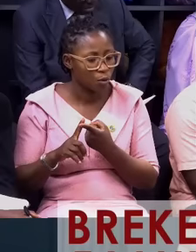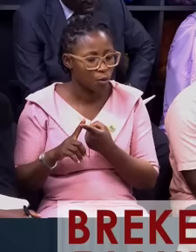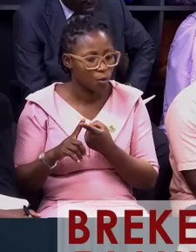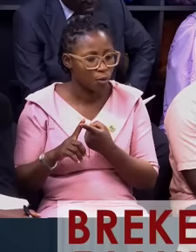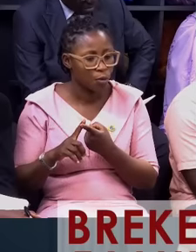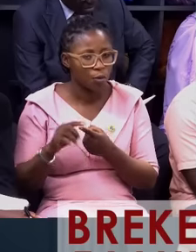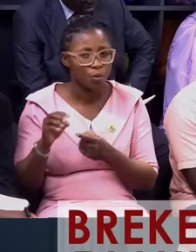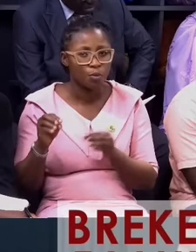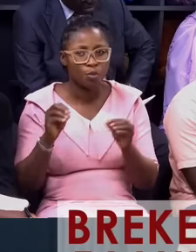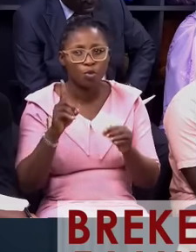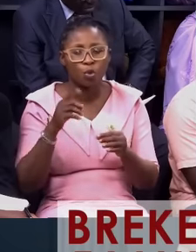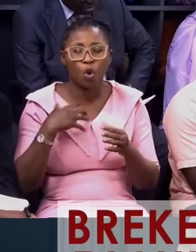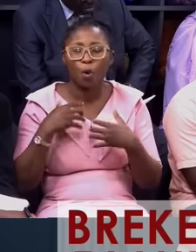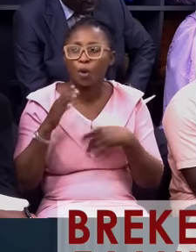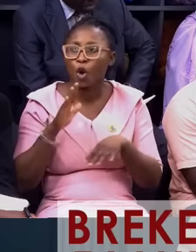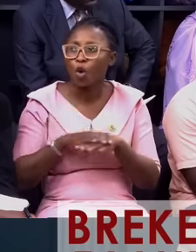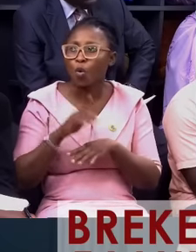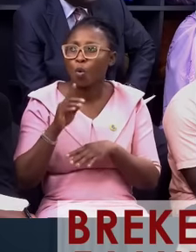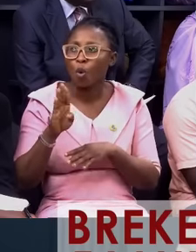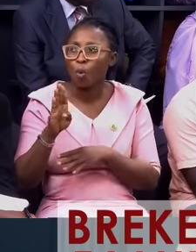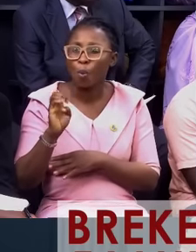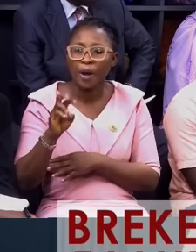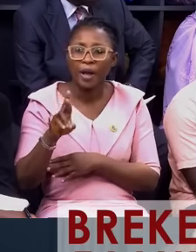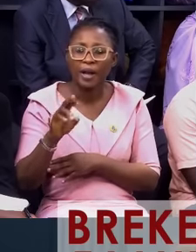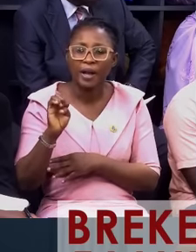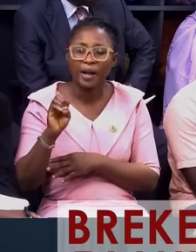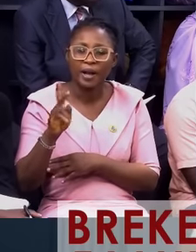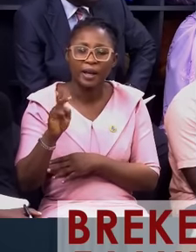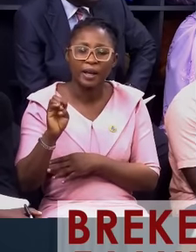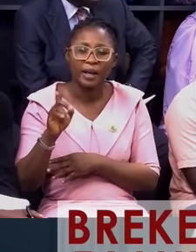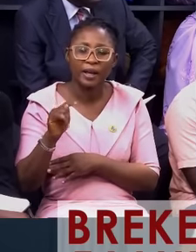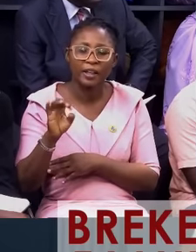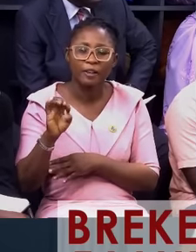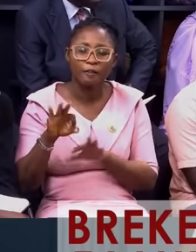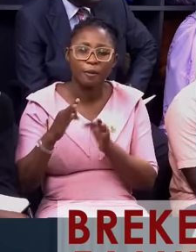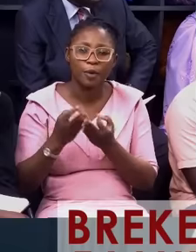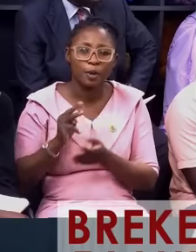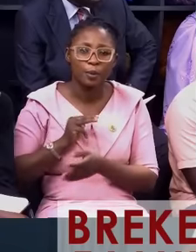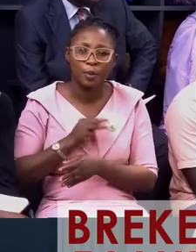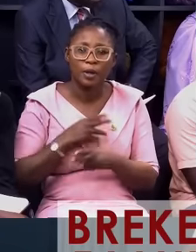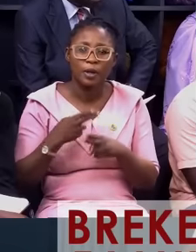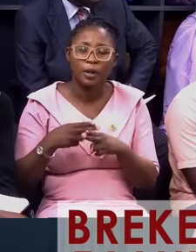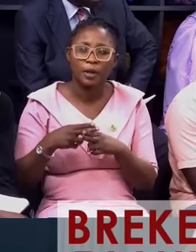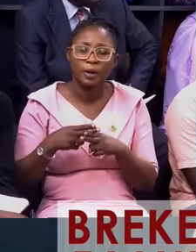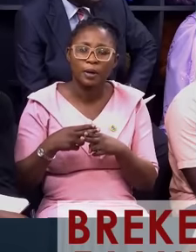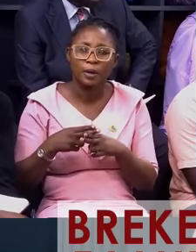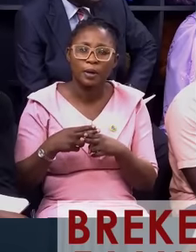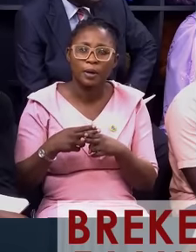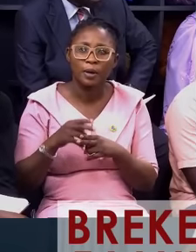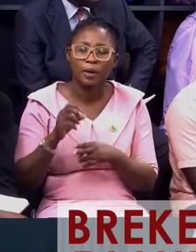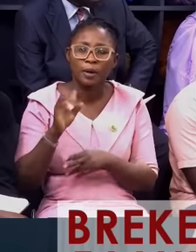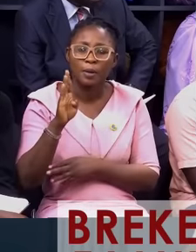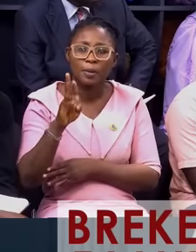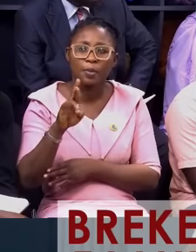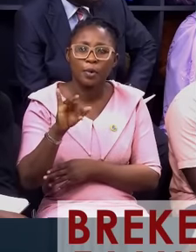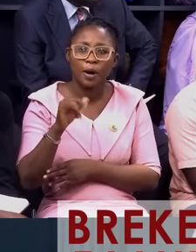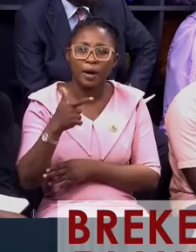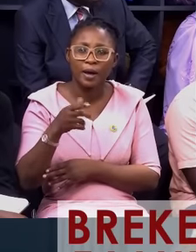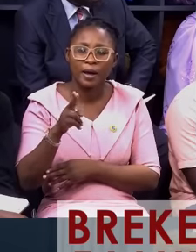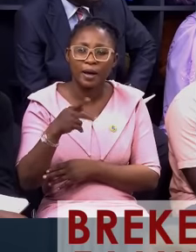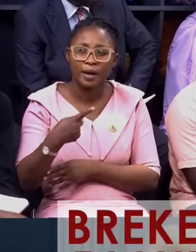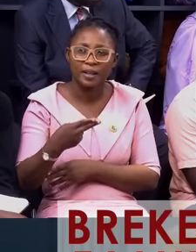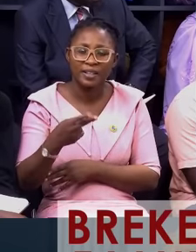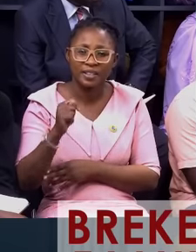want is name is his name is Bri from Austria